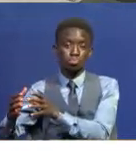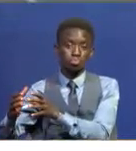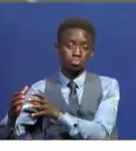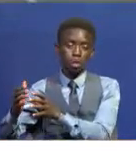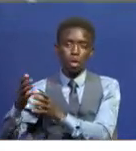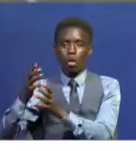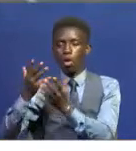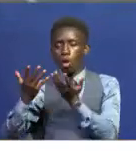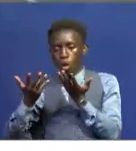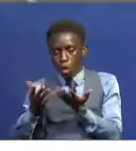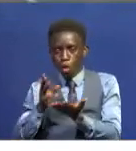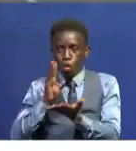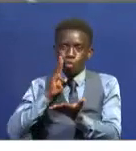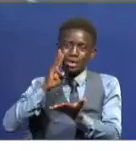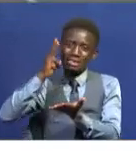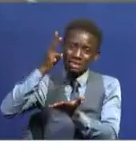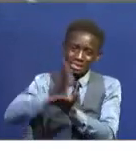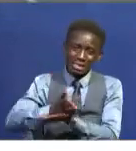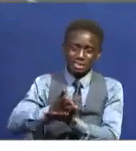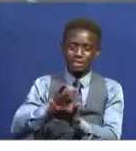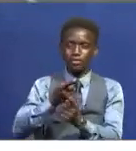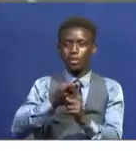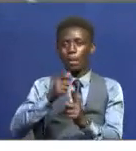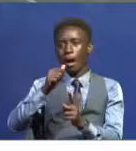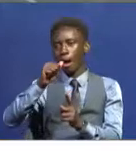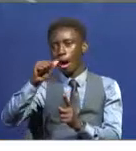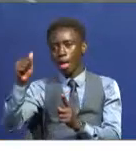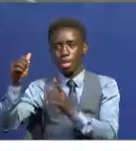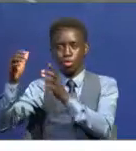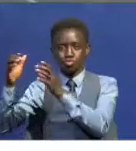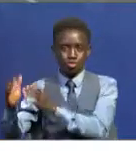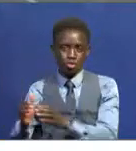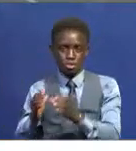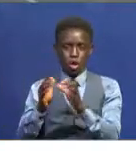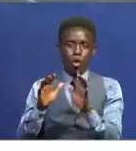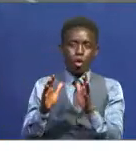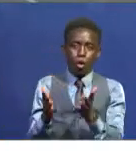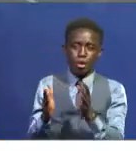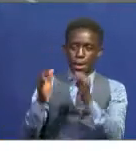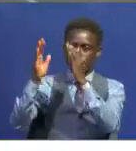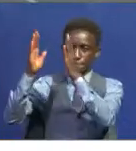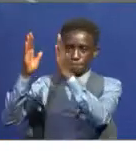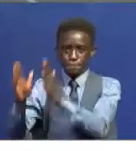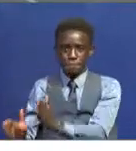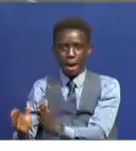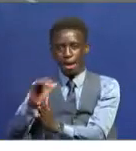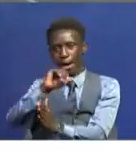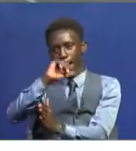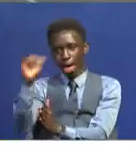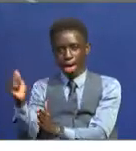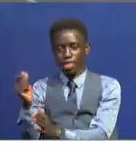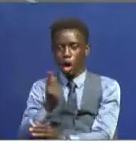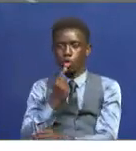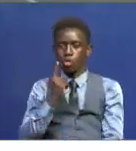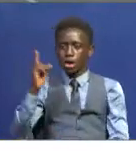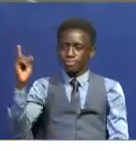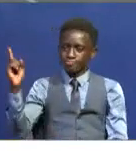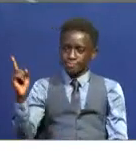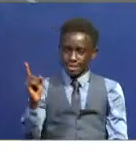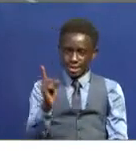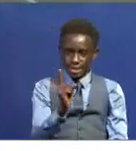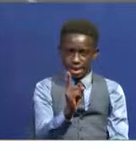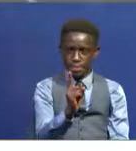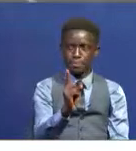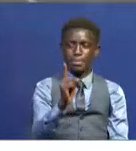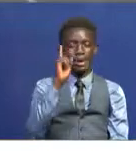eyes from a third party or an individual who will come in to